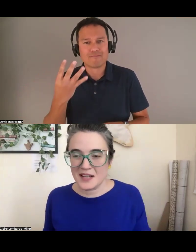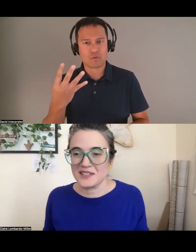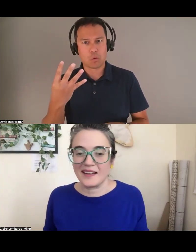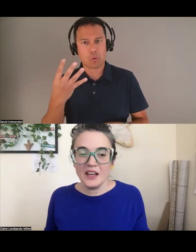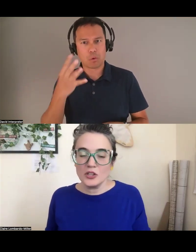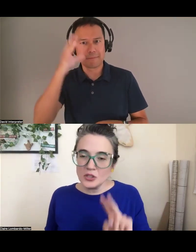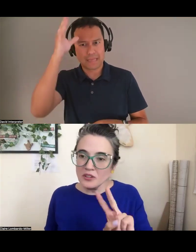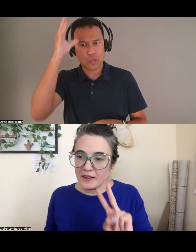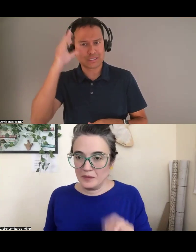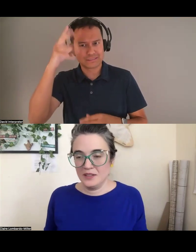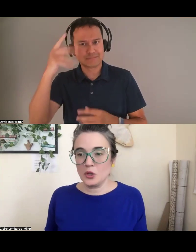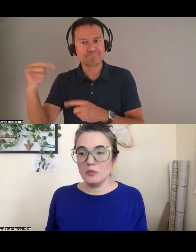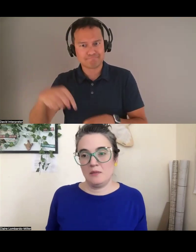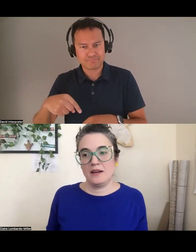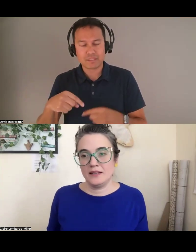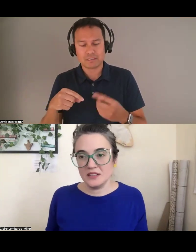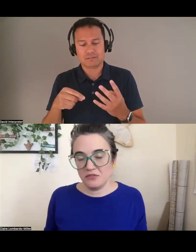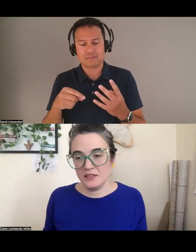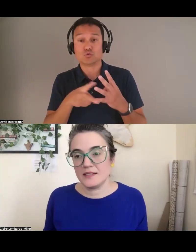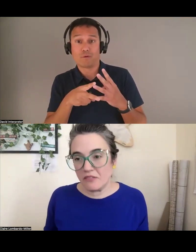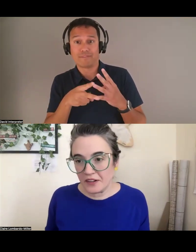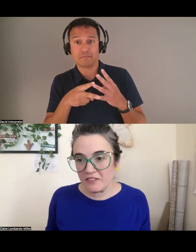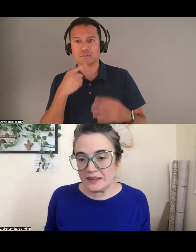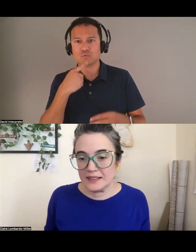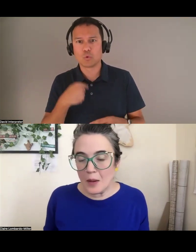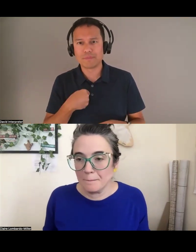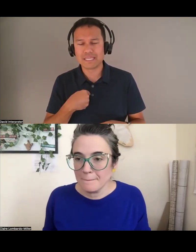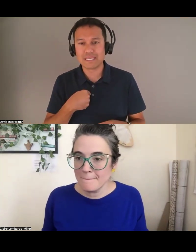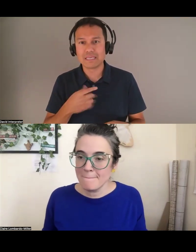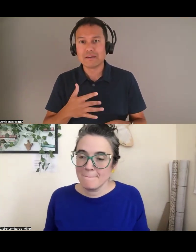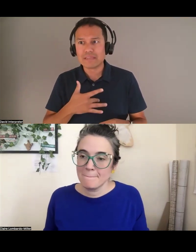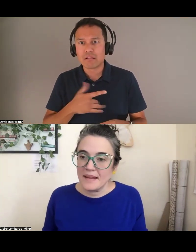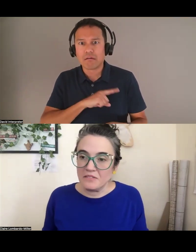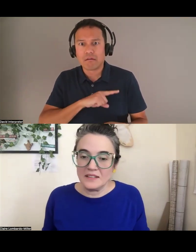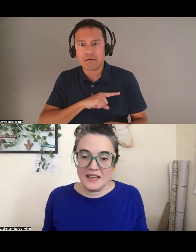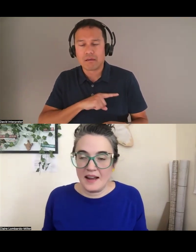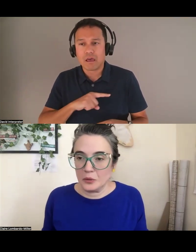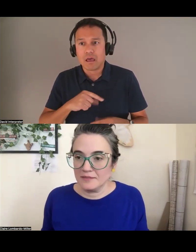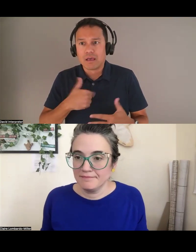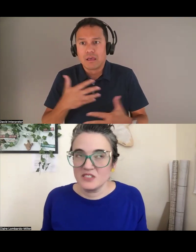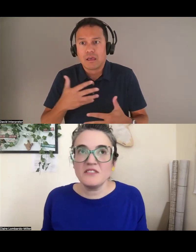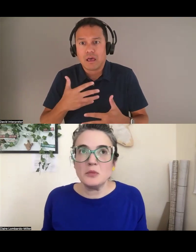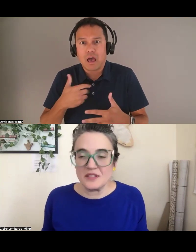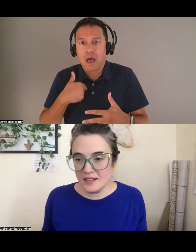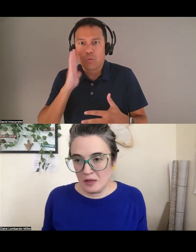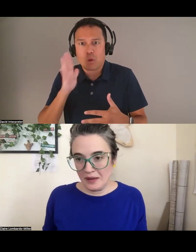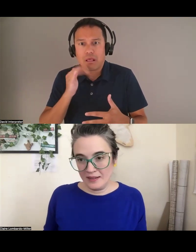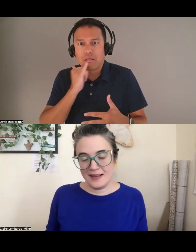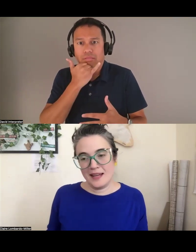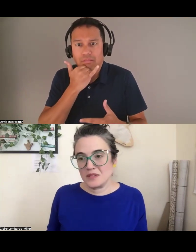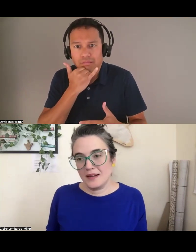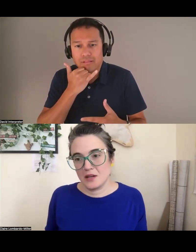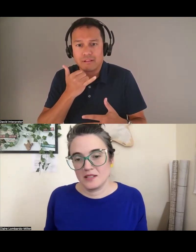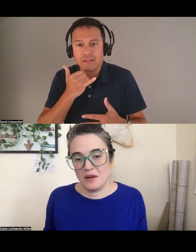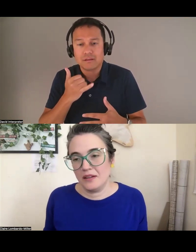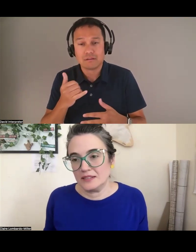of kids out sick. Two of them told me about guilty feelings and fear of messing up and feeling inadequate. It's 50% of my parents that